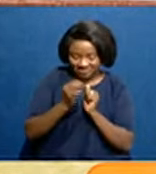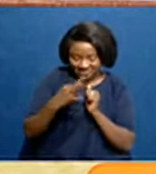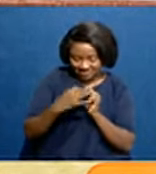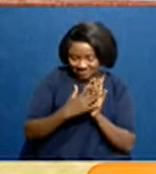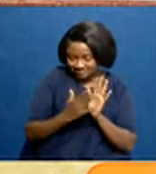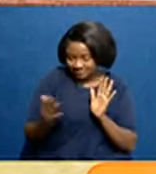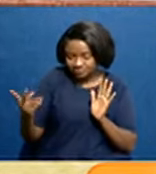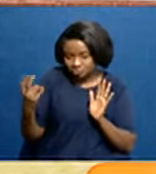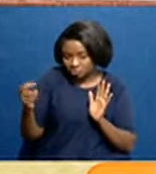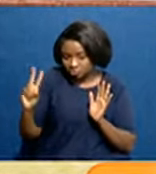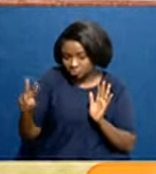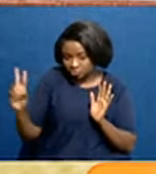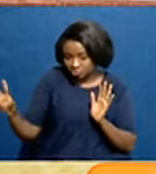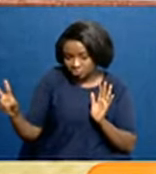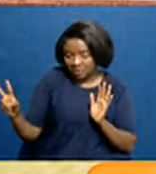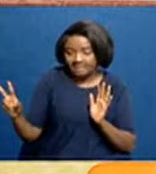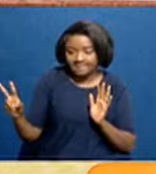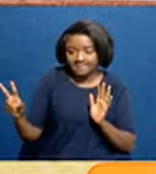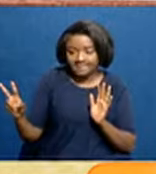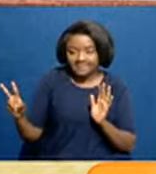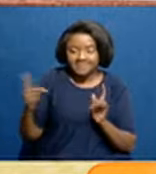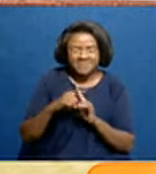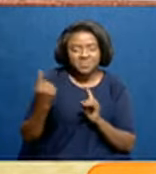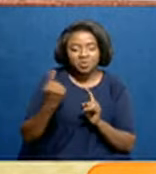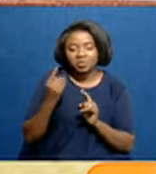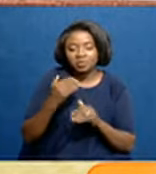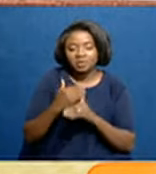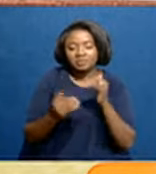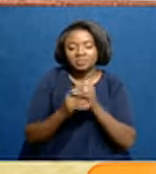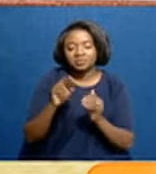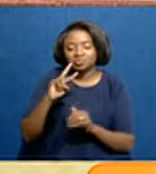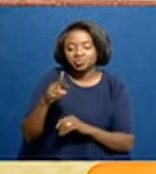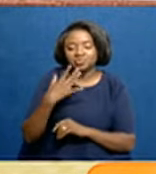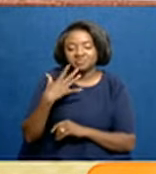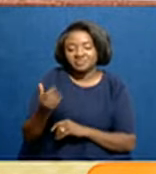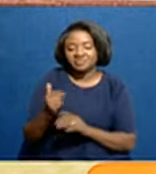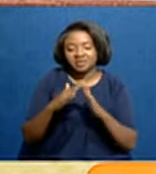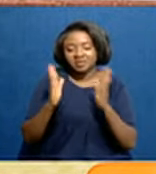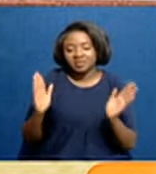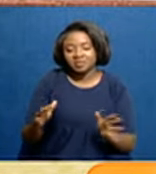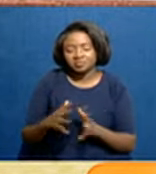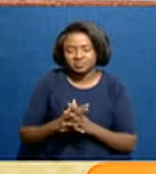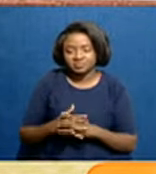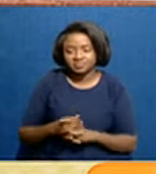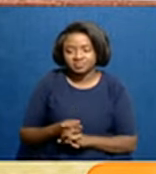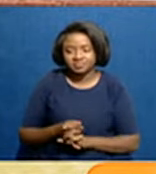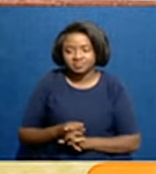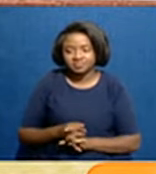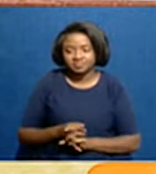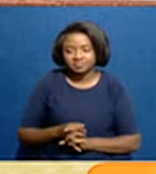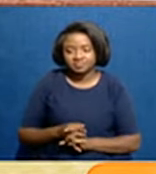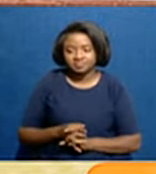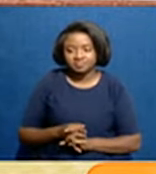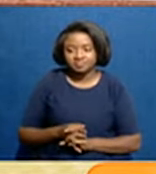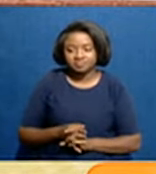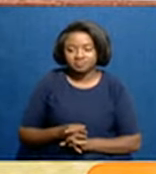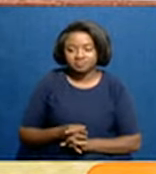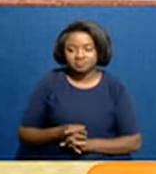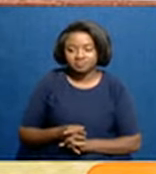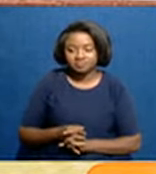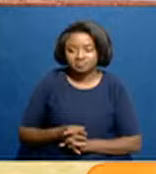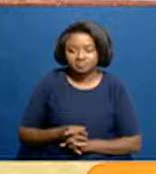to 2022. We only did 2,500 units that were completed. Okay? So